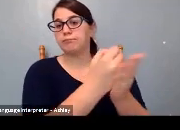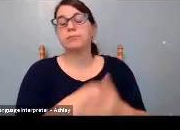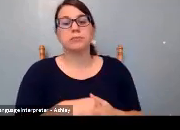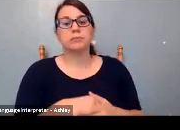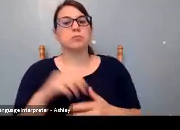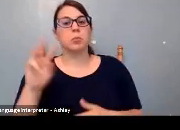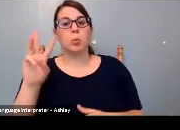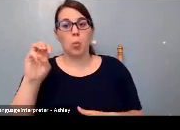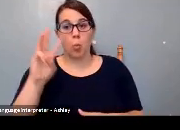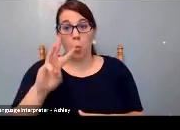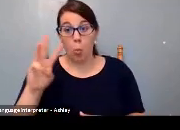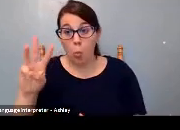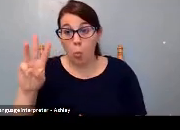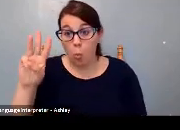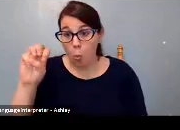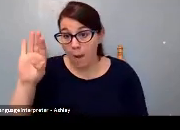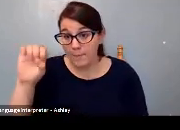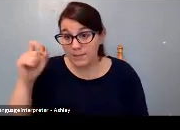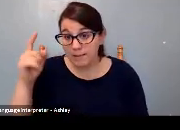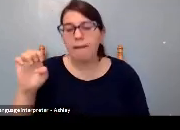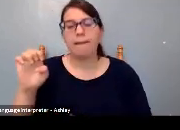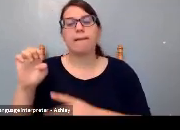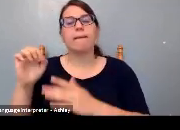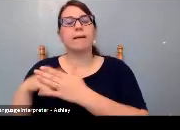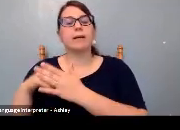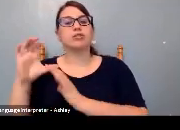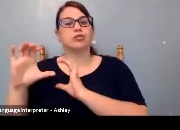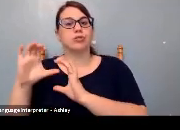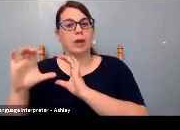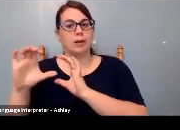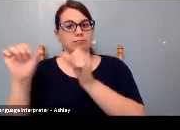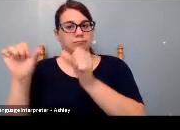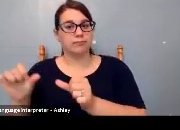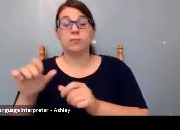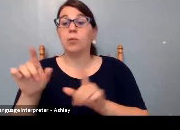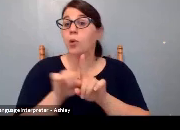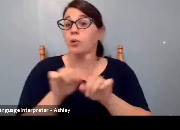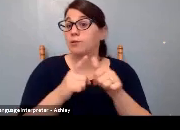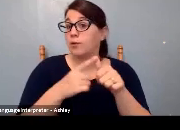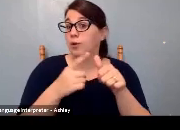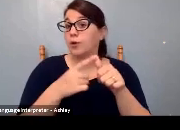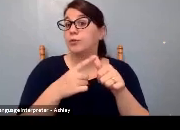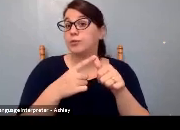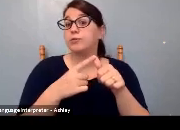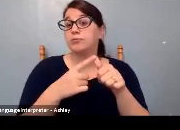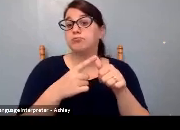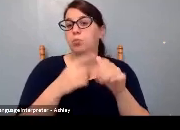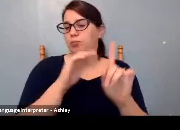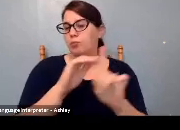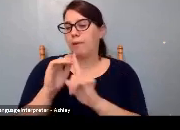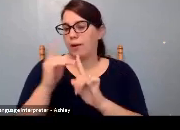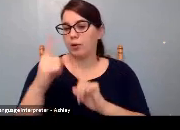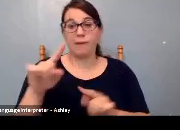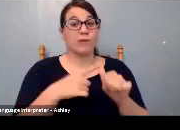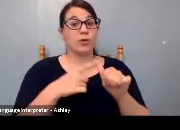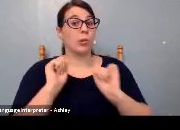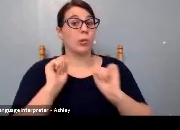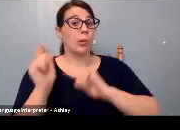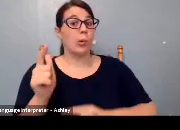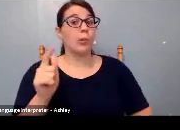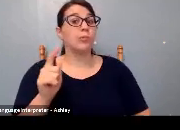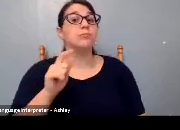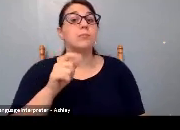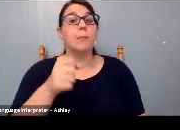box. So first we want to mention some reminders. All attendee microphones have been muted to eliminate any background